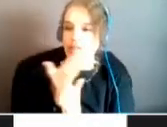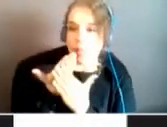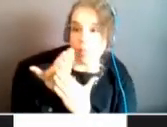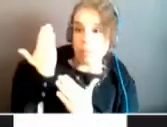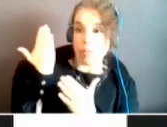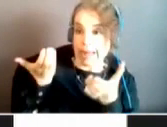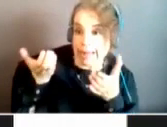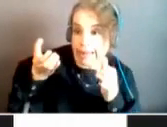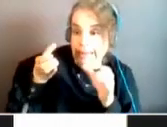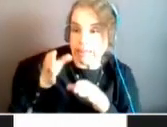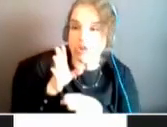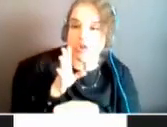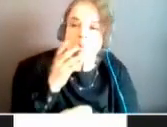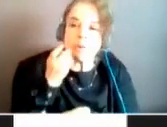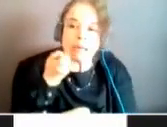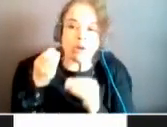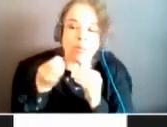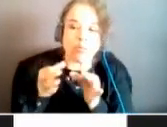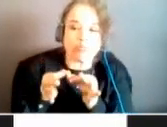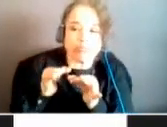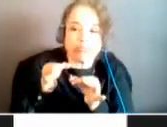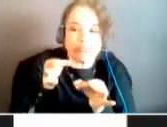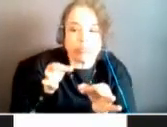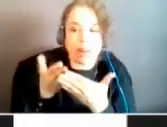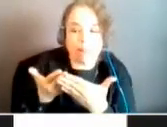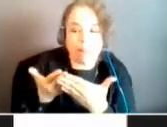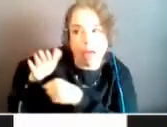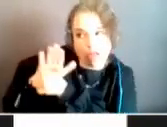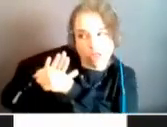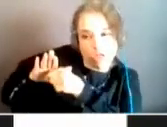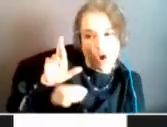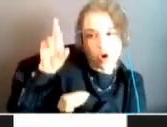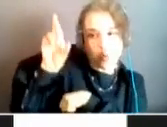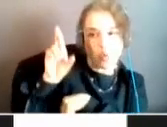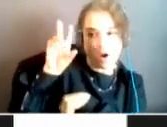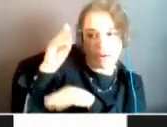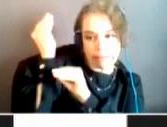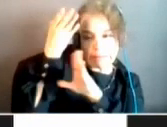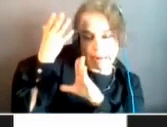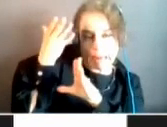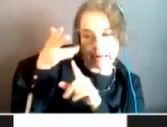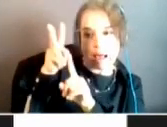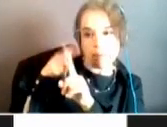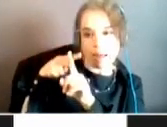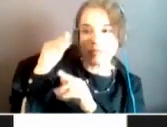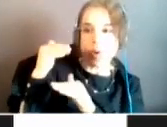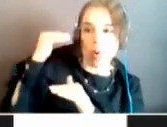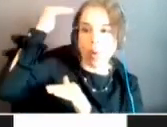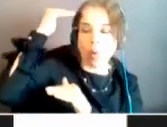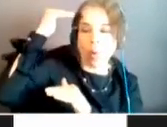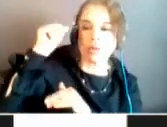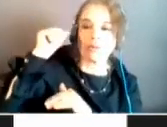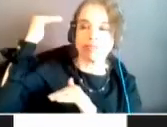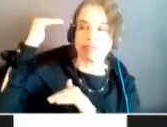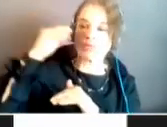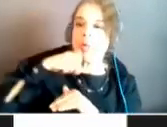has a chance to speak, we're going to talk a little bit about some local Riverside County data as it applies to older adults and suicide. And then at the end